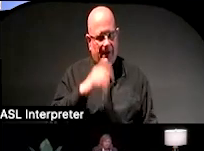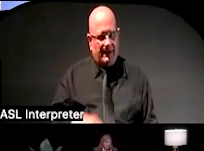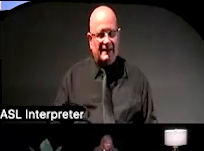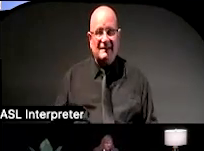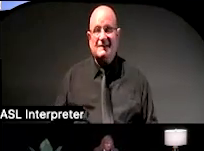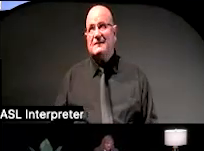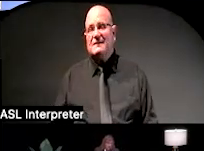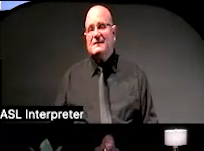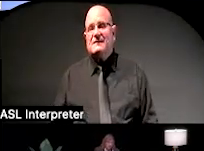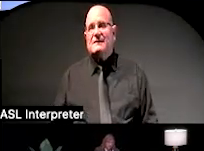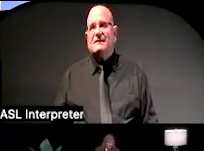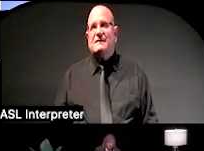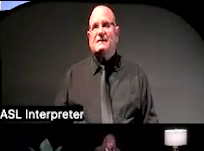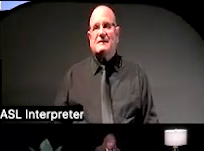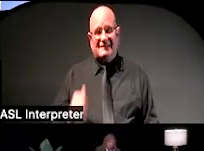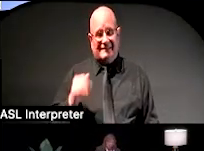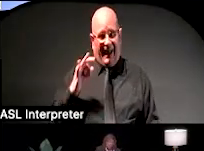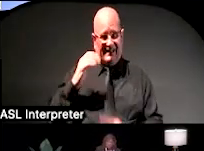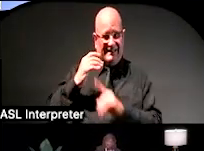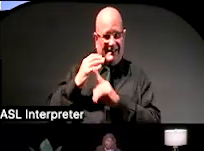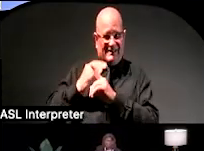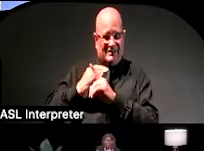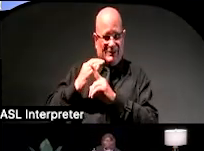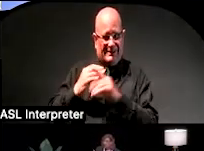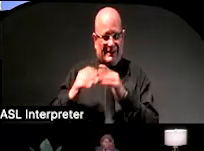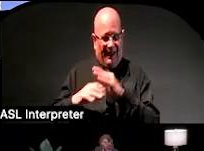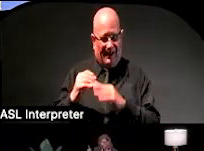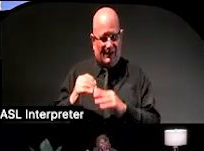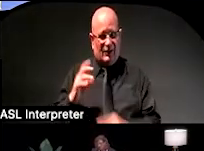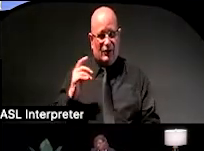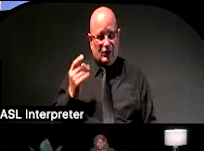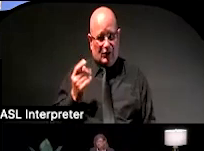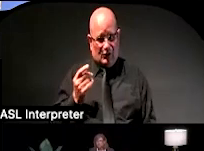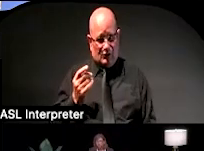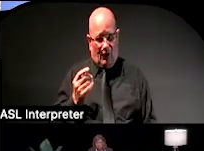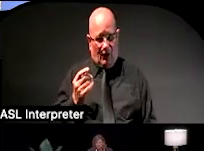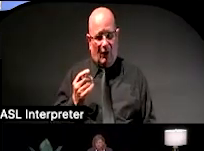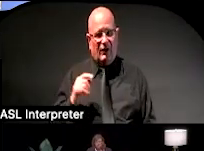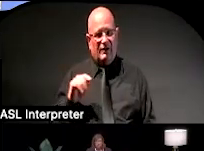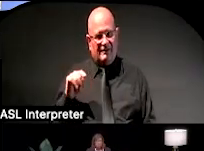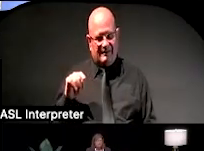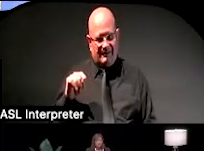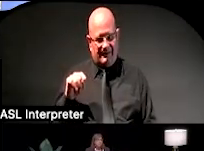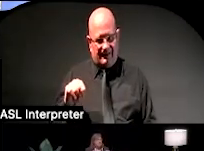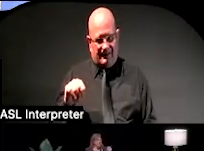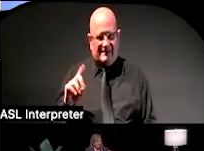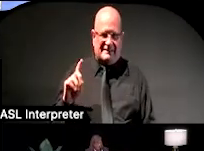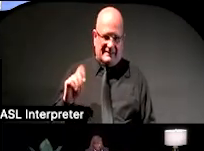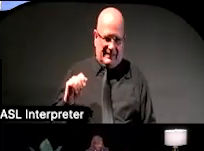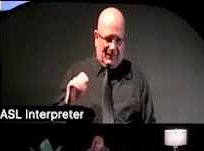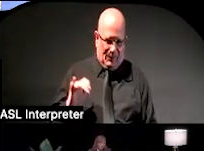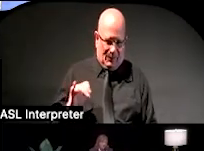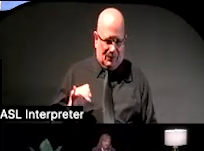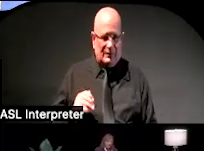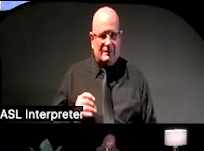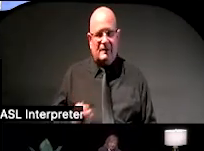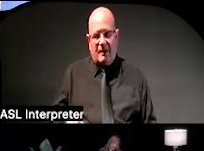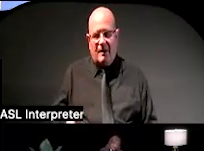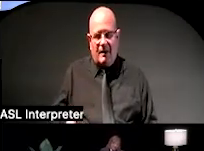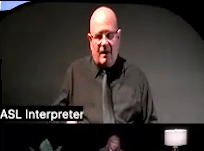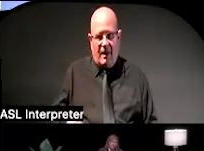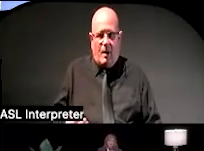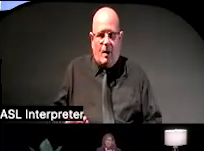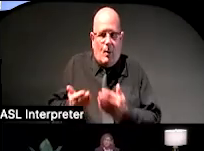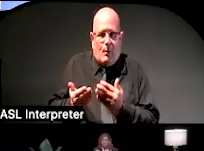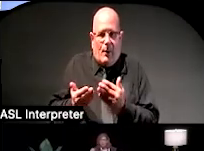Well, it was 19 degrees outside. She was taking her dog, who happens to be extremely disabled, carrying her dog